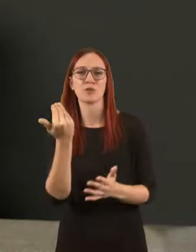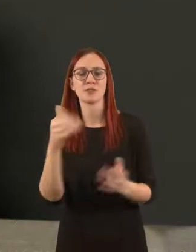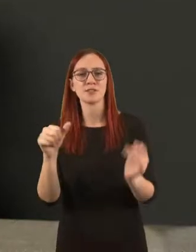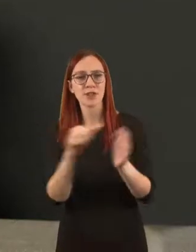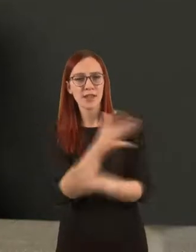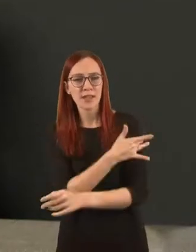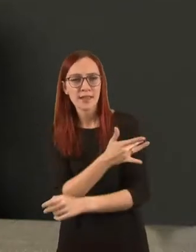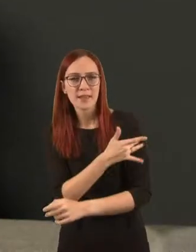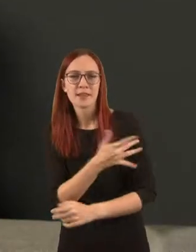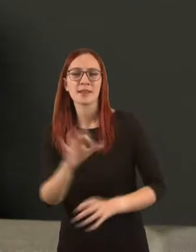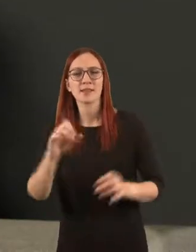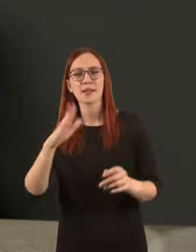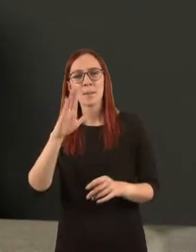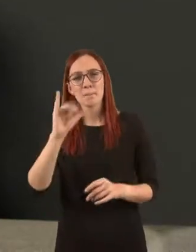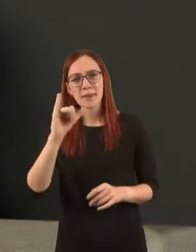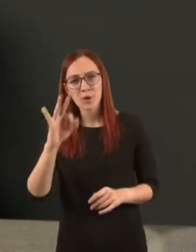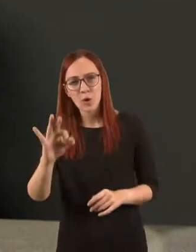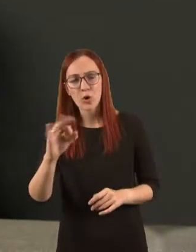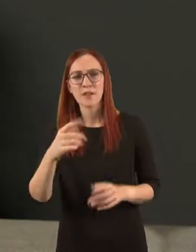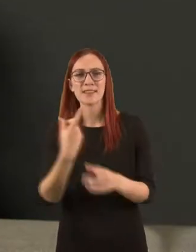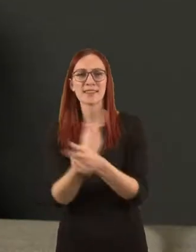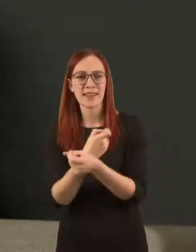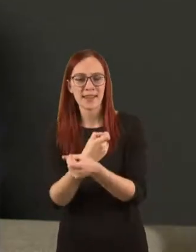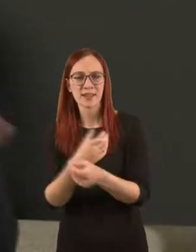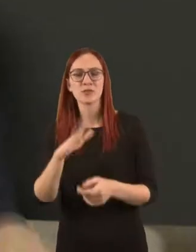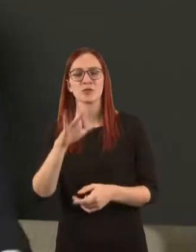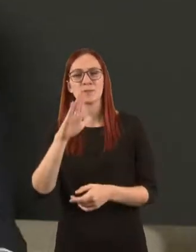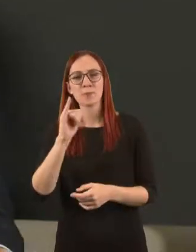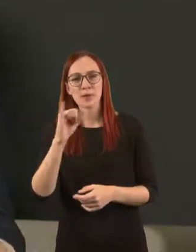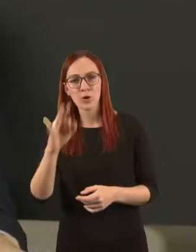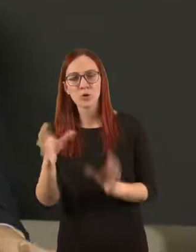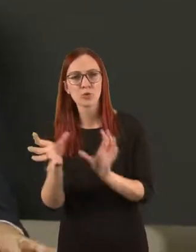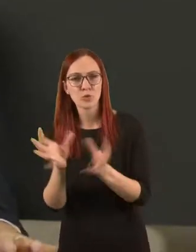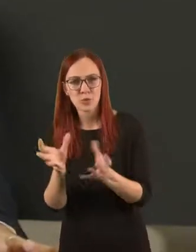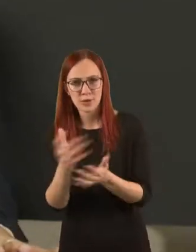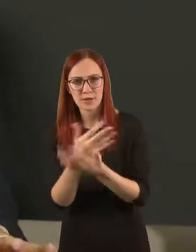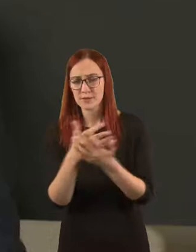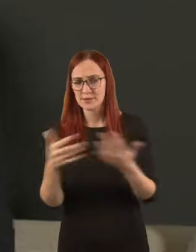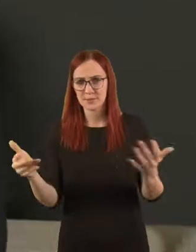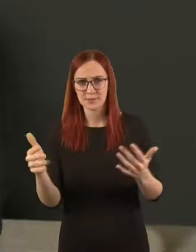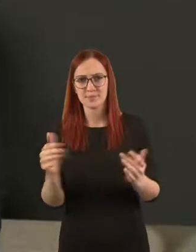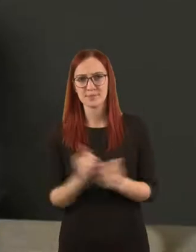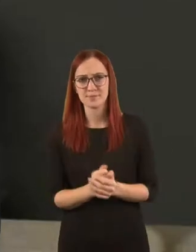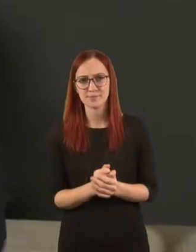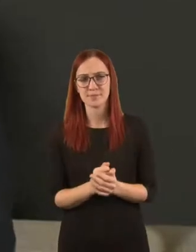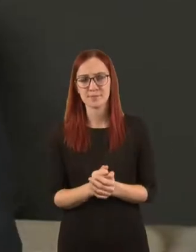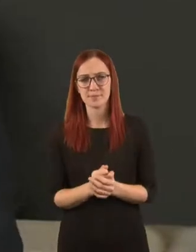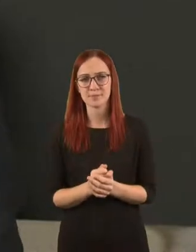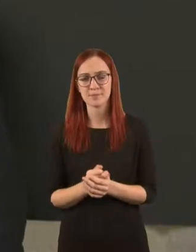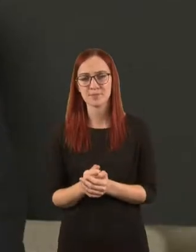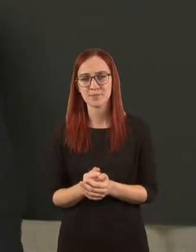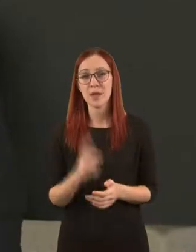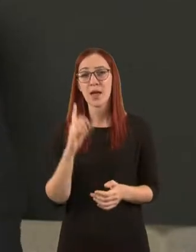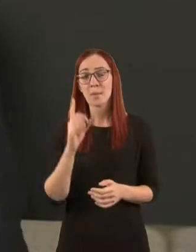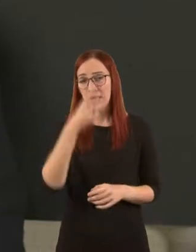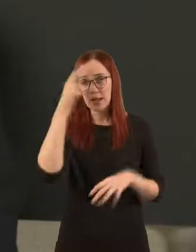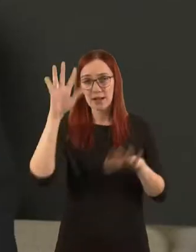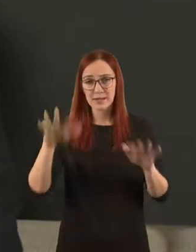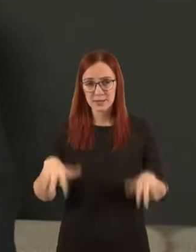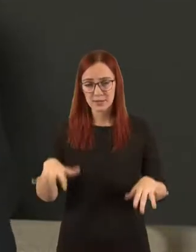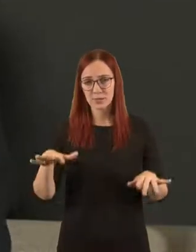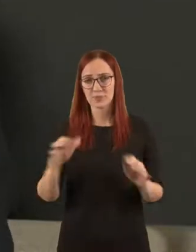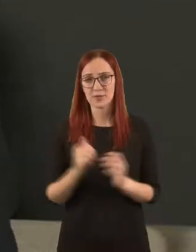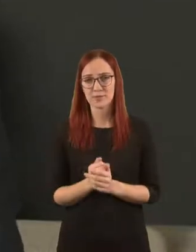the increased costs with the newly created jobs. And we need to